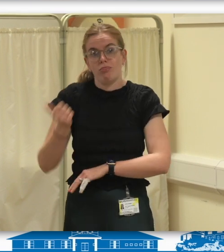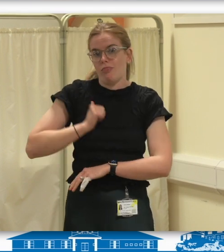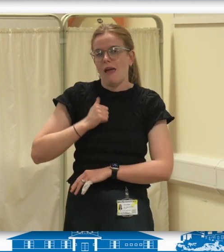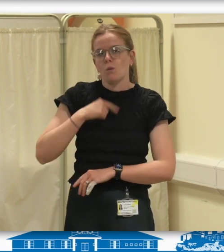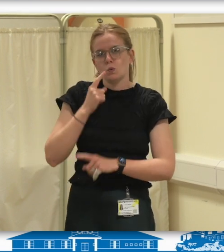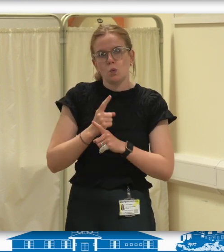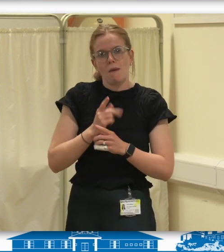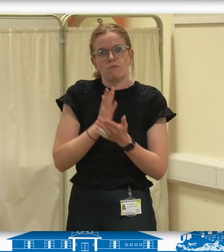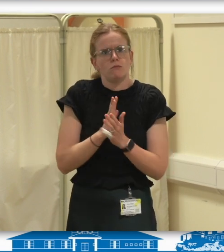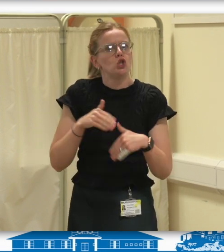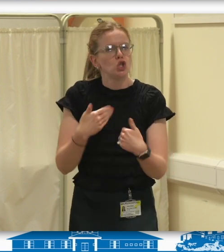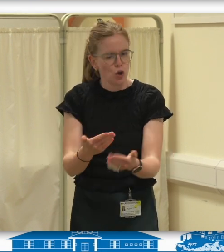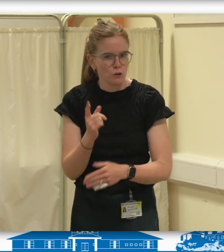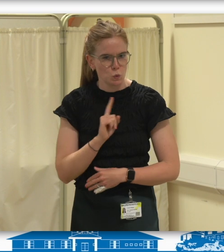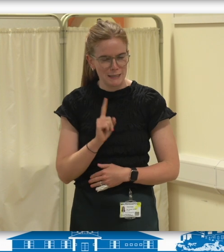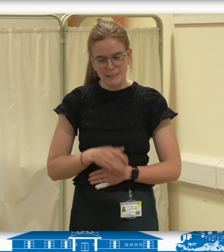actual service. Thank you.